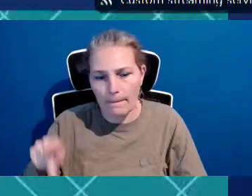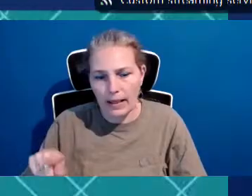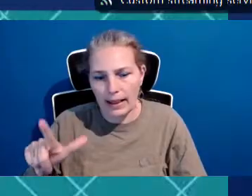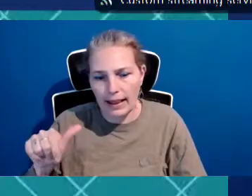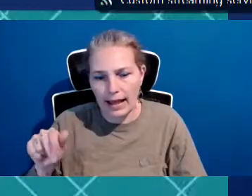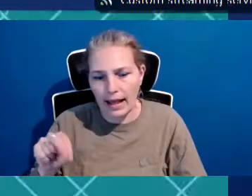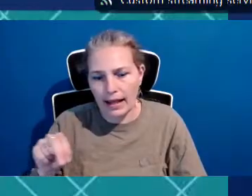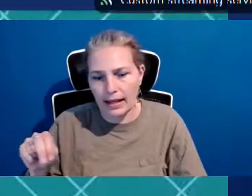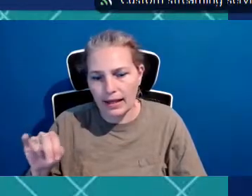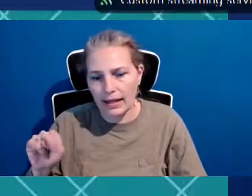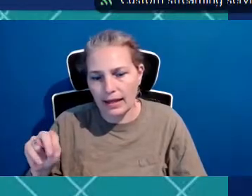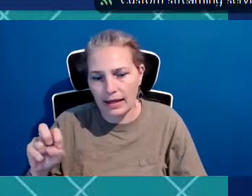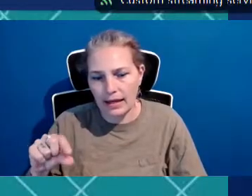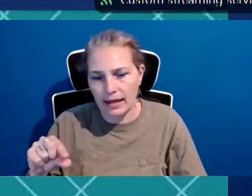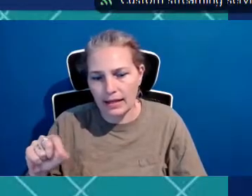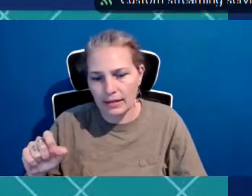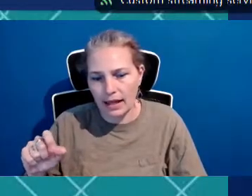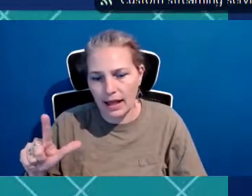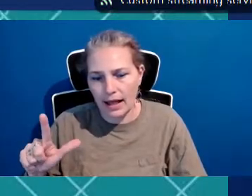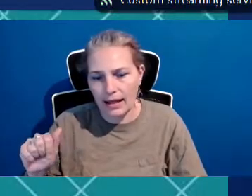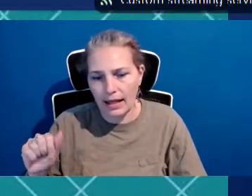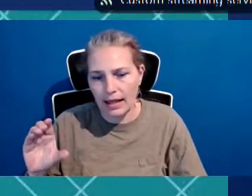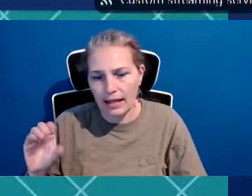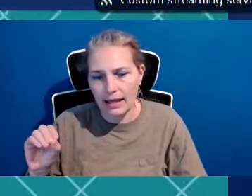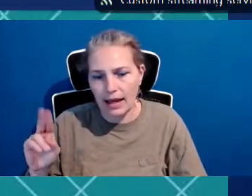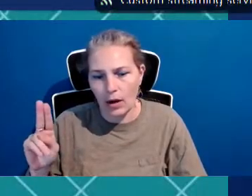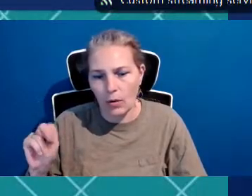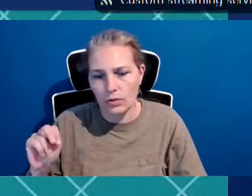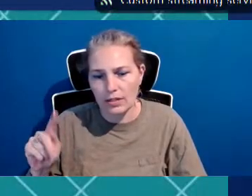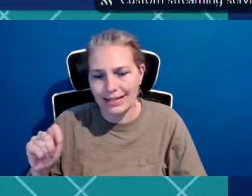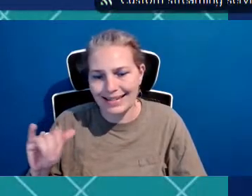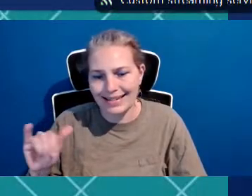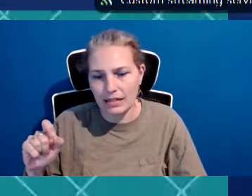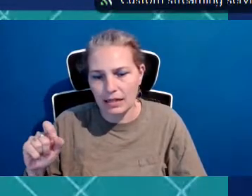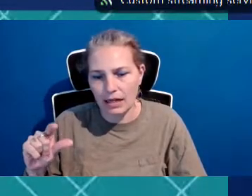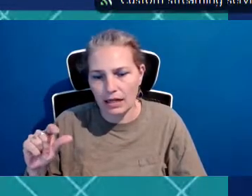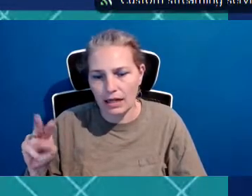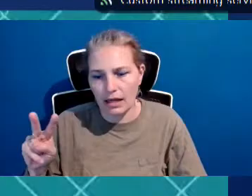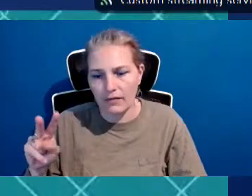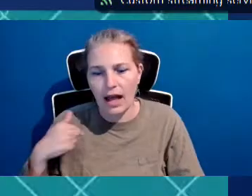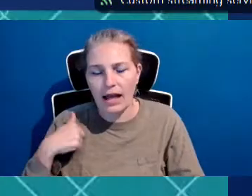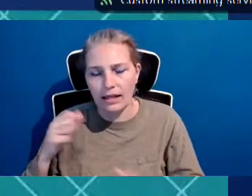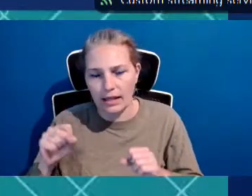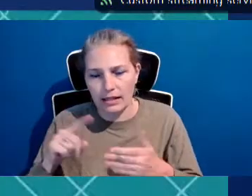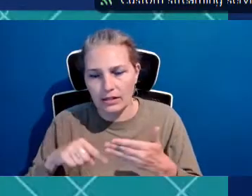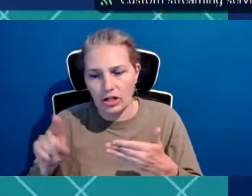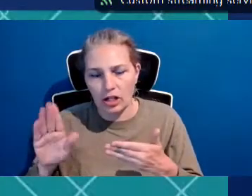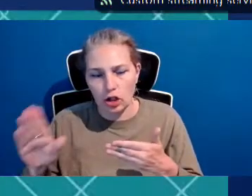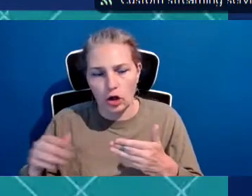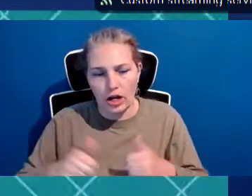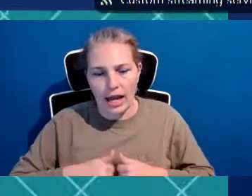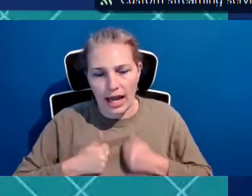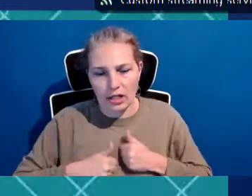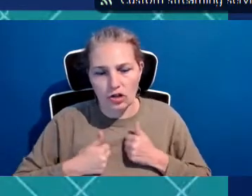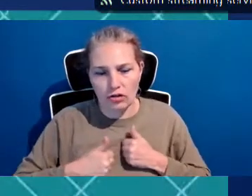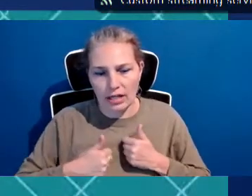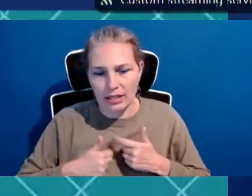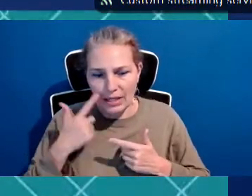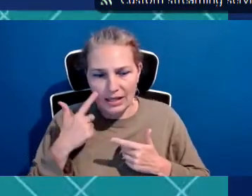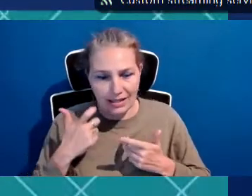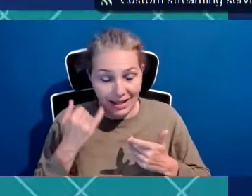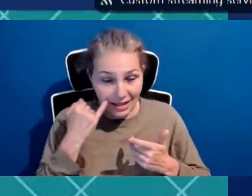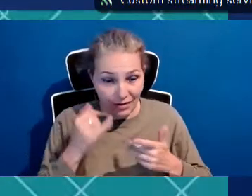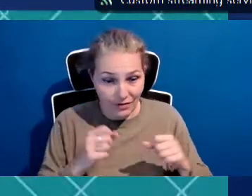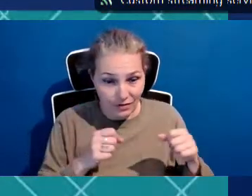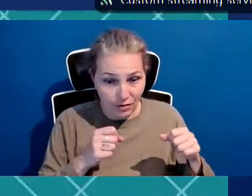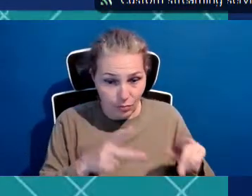planning.lacounty.gov. Part of the reason I'd like to look up the address is that your permit should be in the system as soon as we receive it, even if we haven't